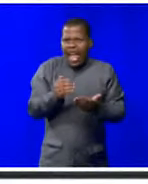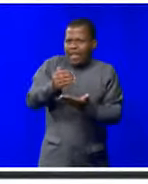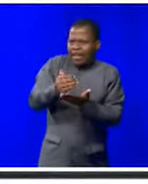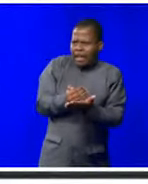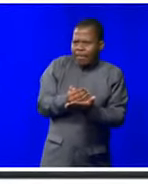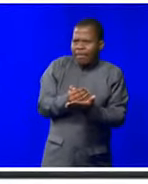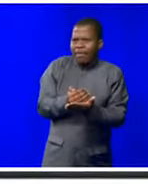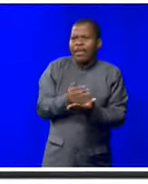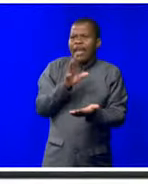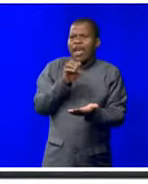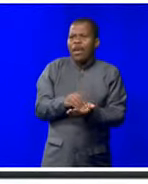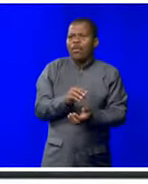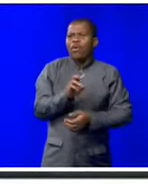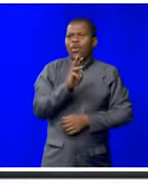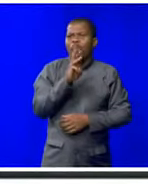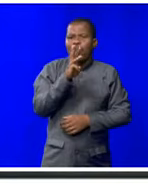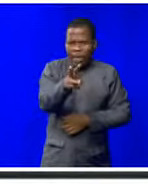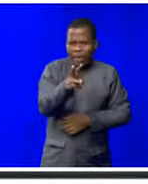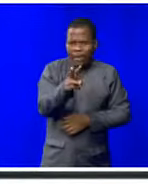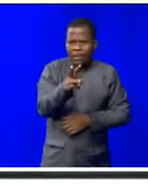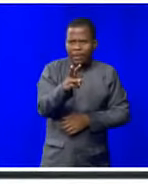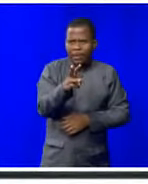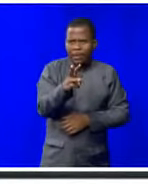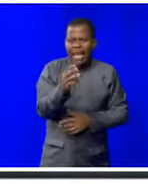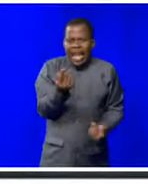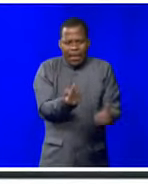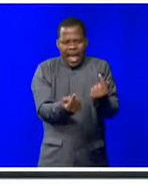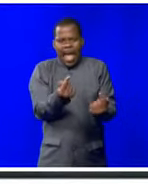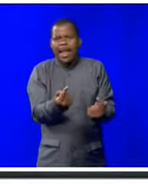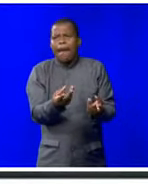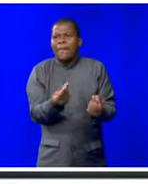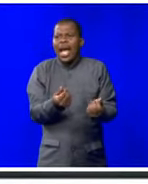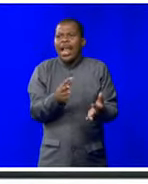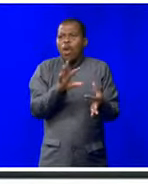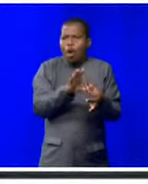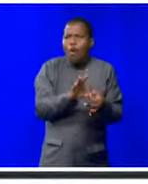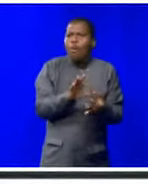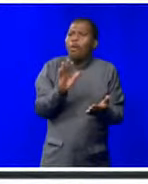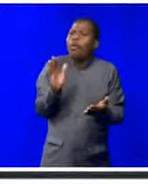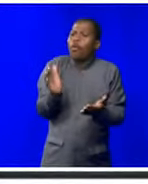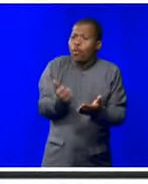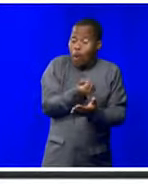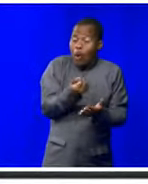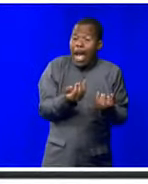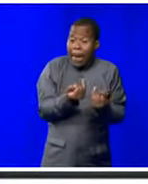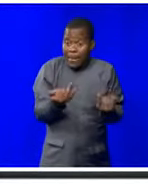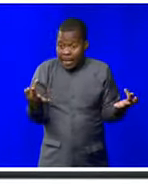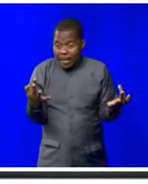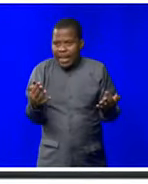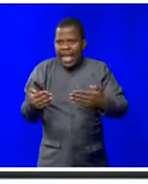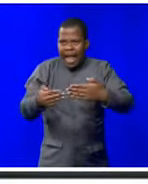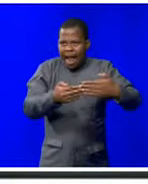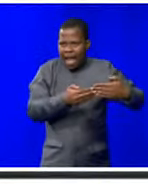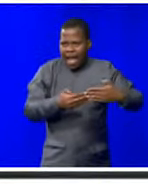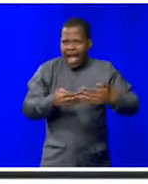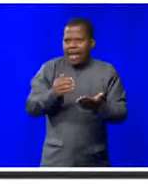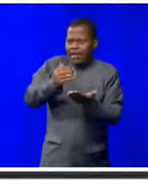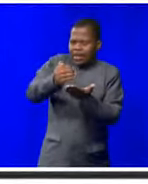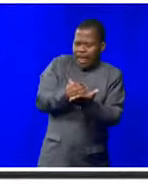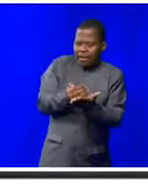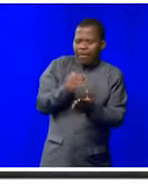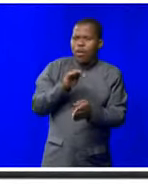from whatever they get at home and be able to keep the health